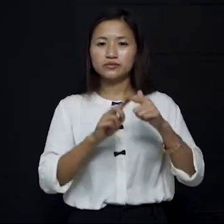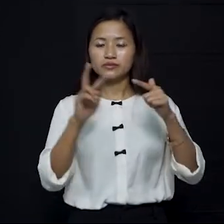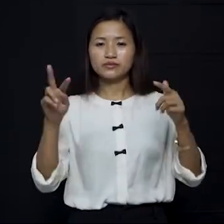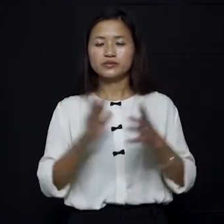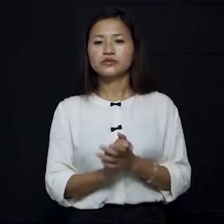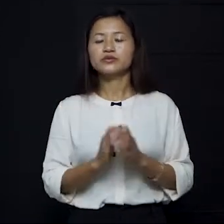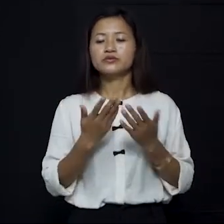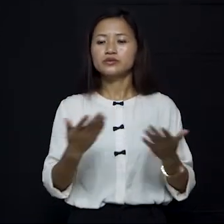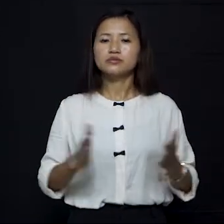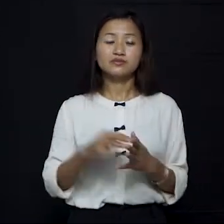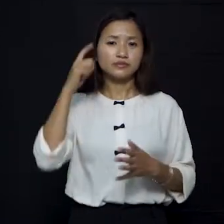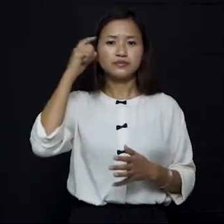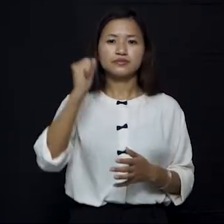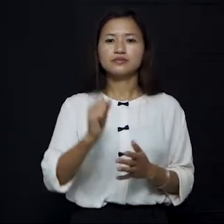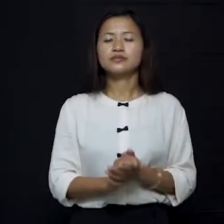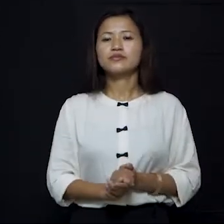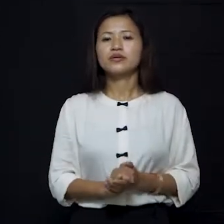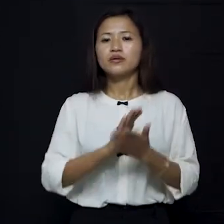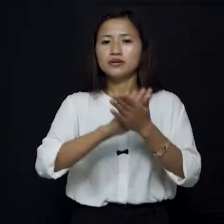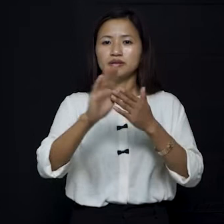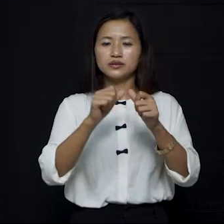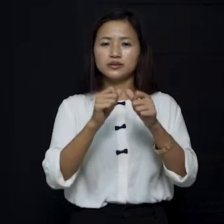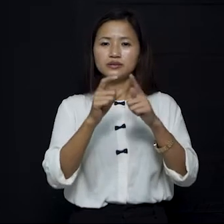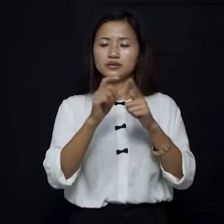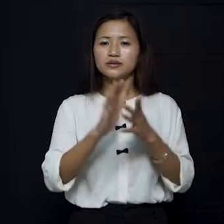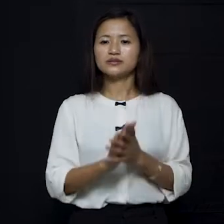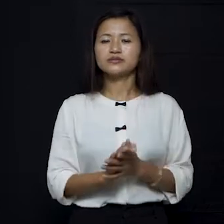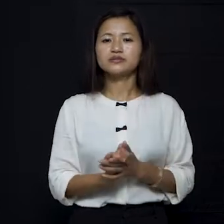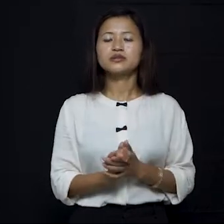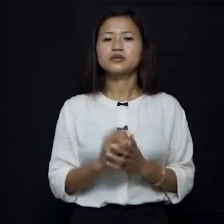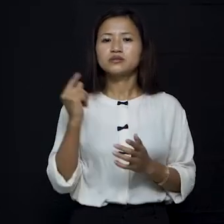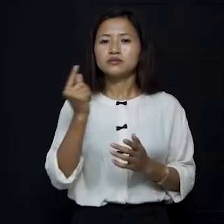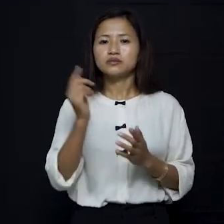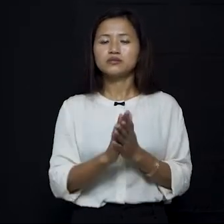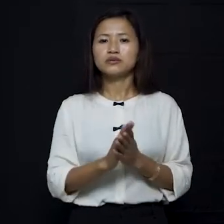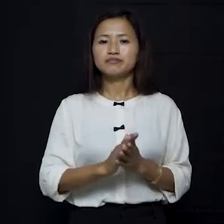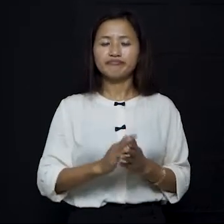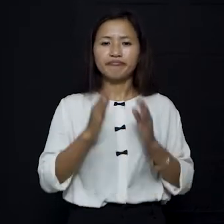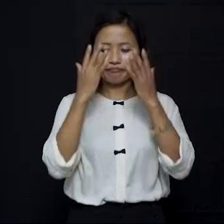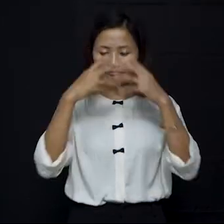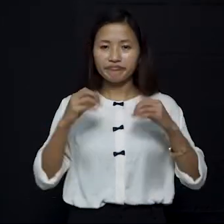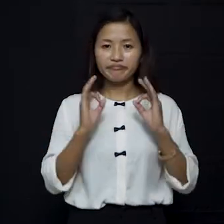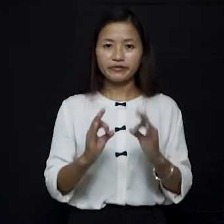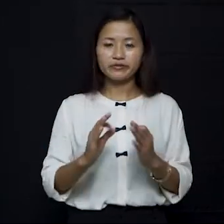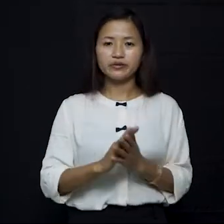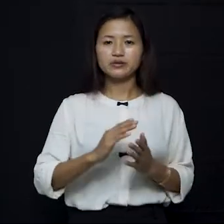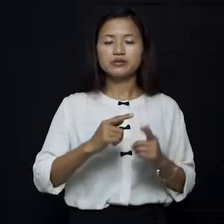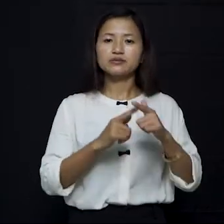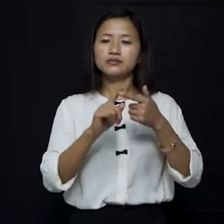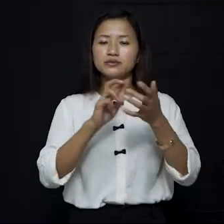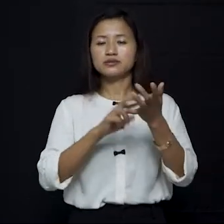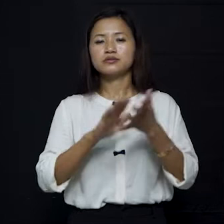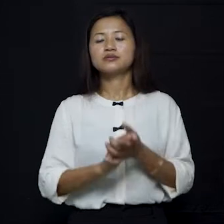you always have to remember that had is always necessary for the perfect tenses in the past tense, okay? Do not